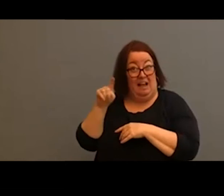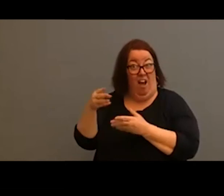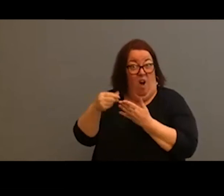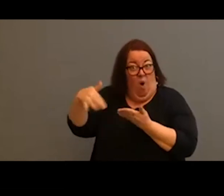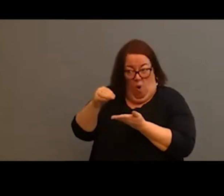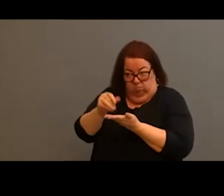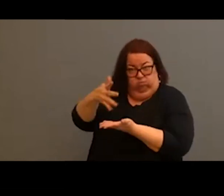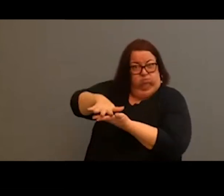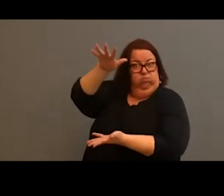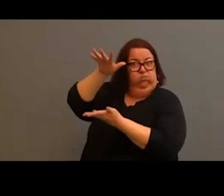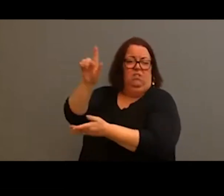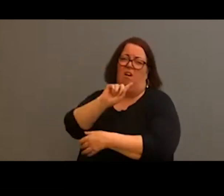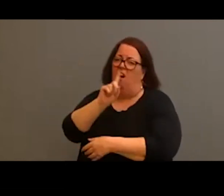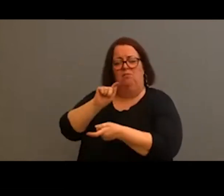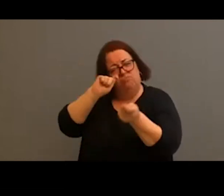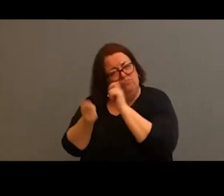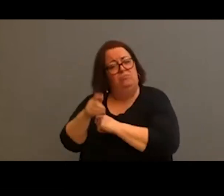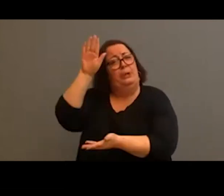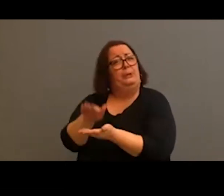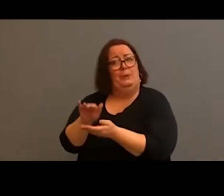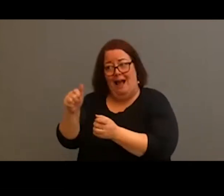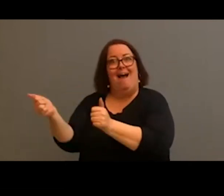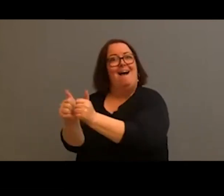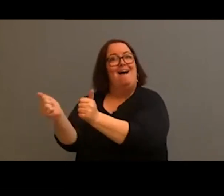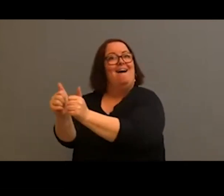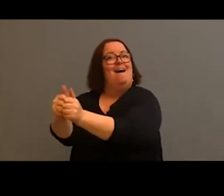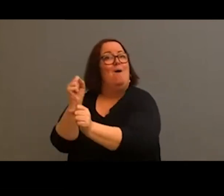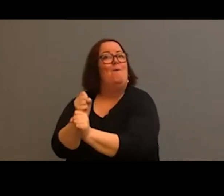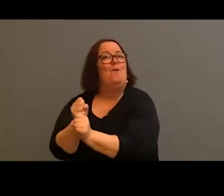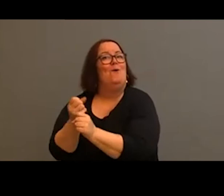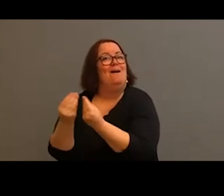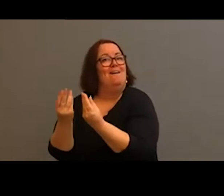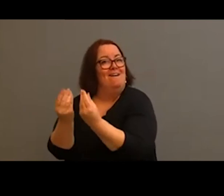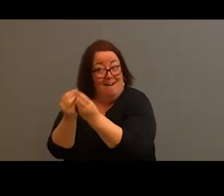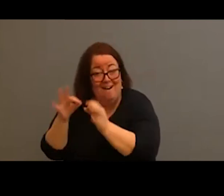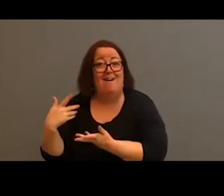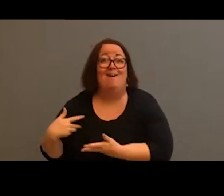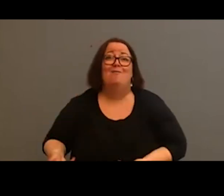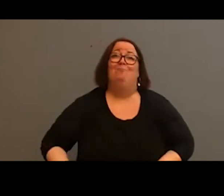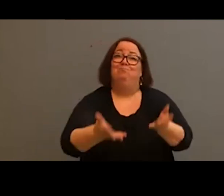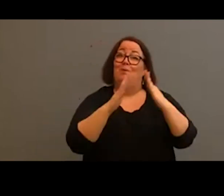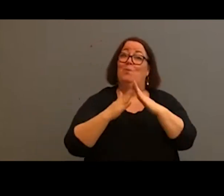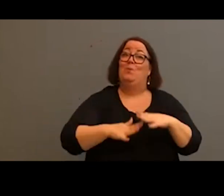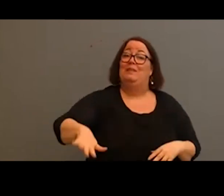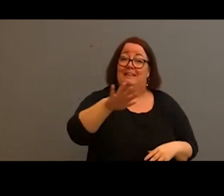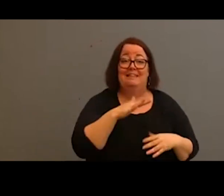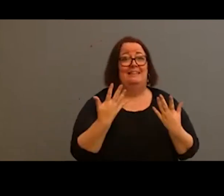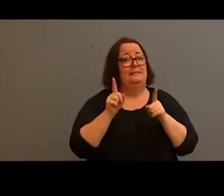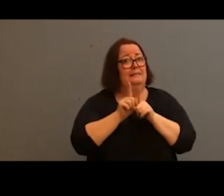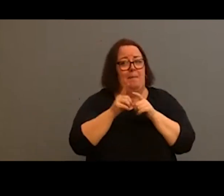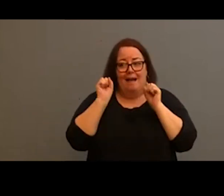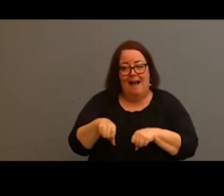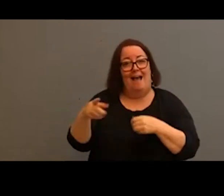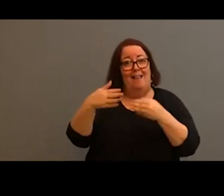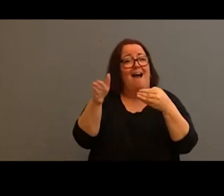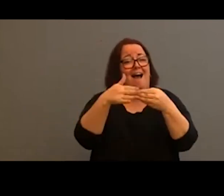more to the goals of sustainability when they get to do what they're good at. what they're interested in.